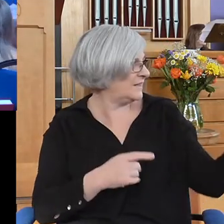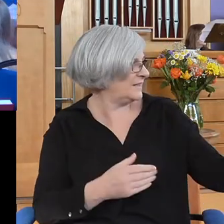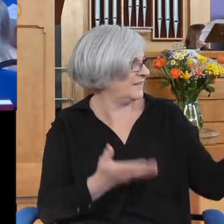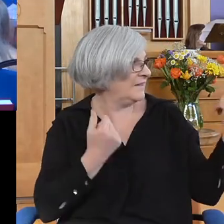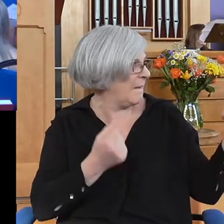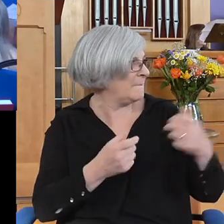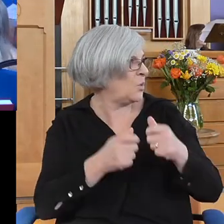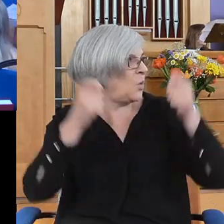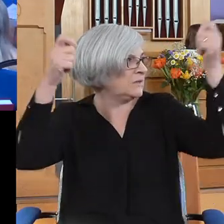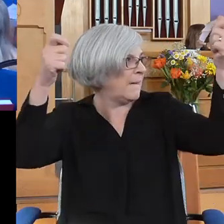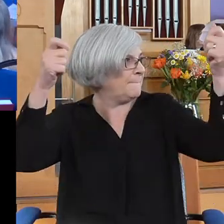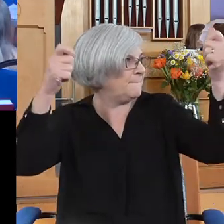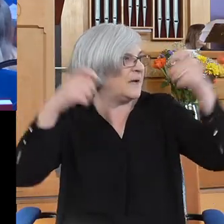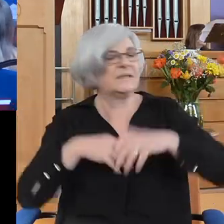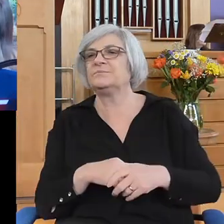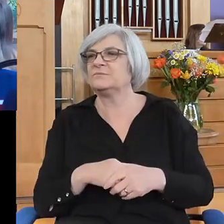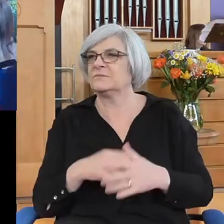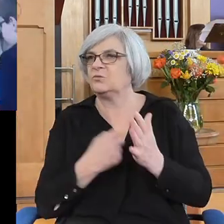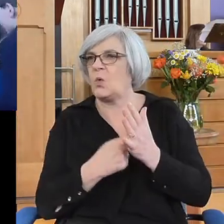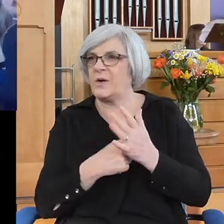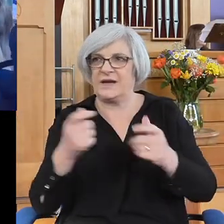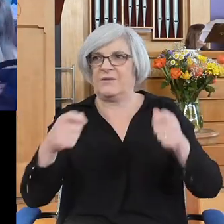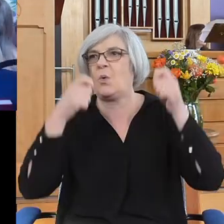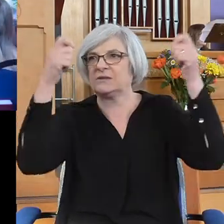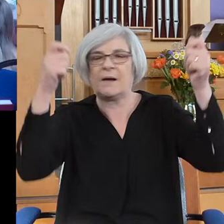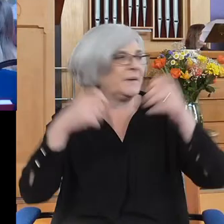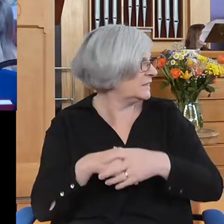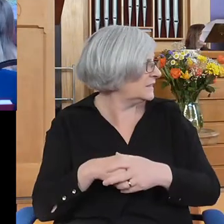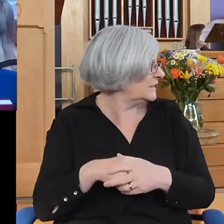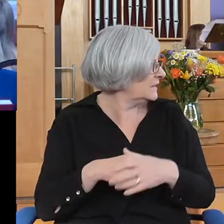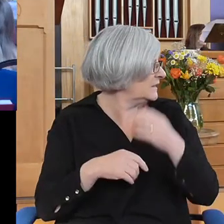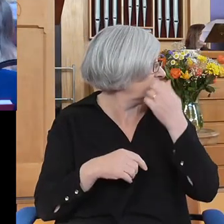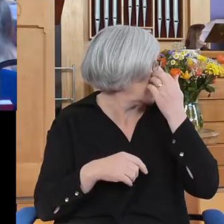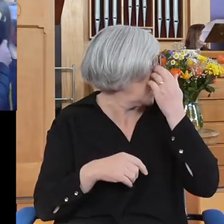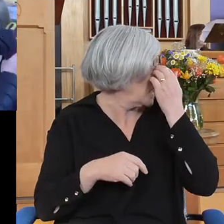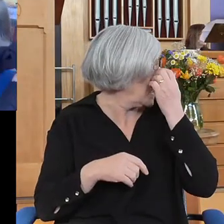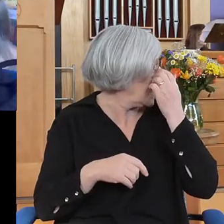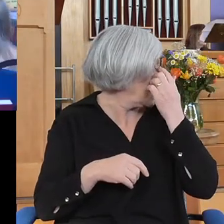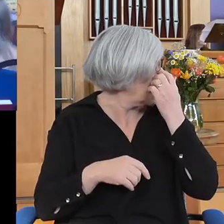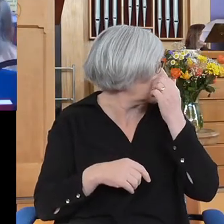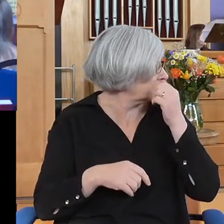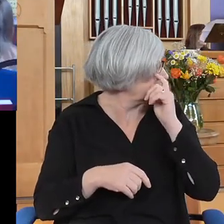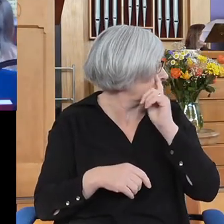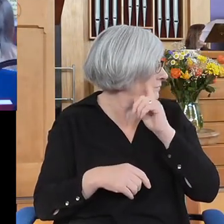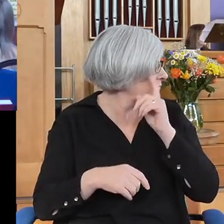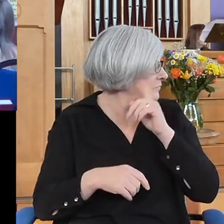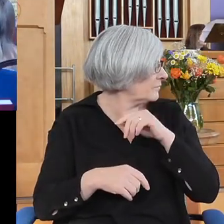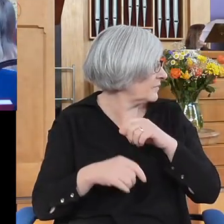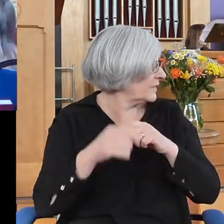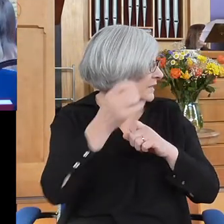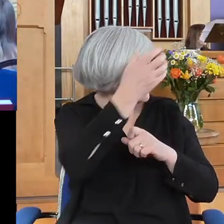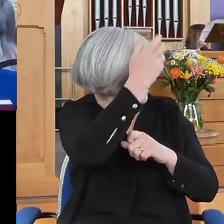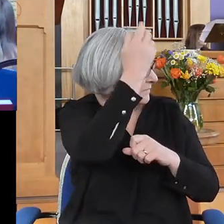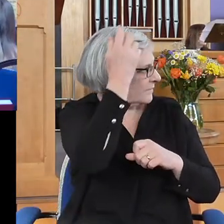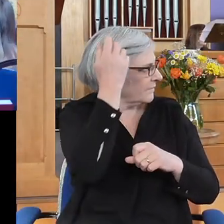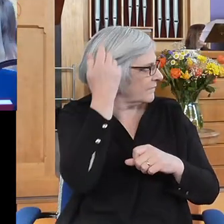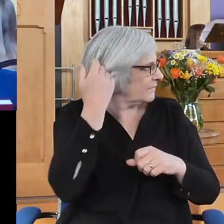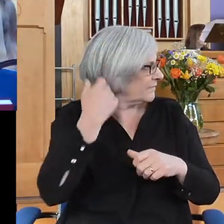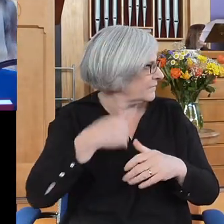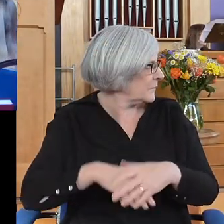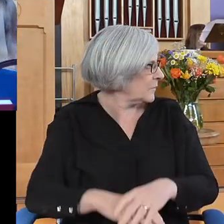boys? Rory? Let the adults see it, because some of the adults might not have read it. James?